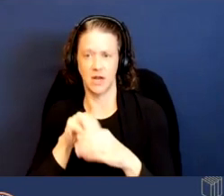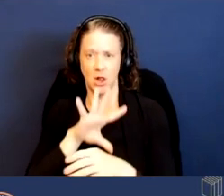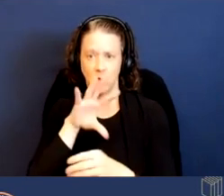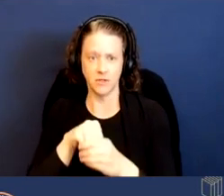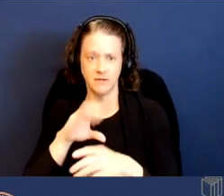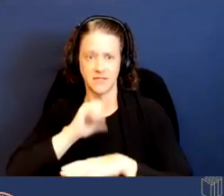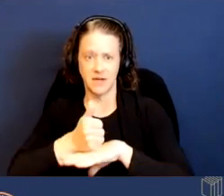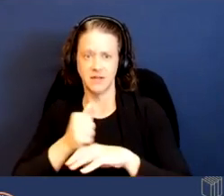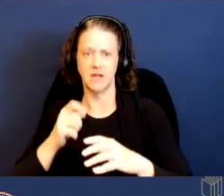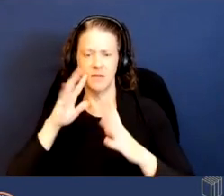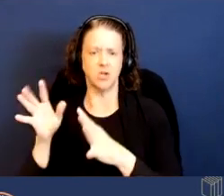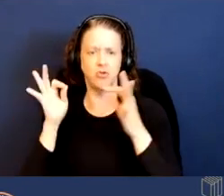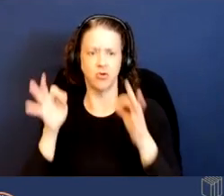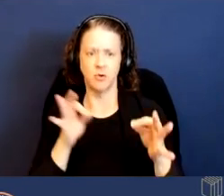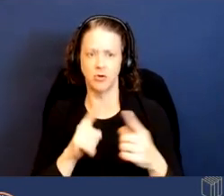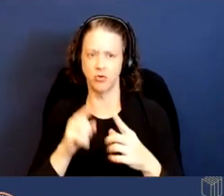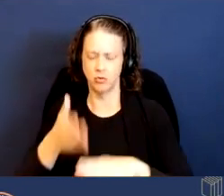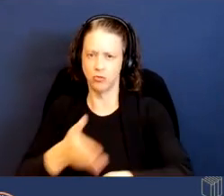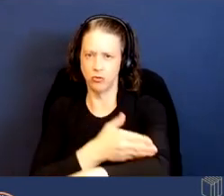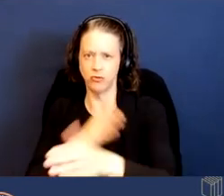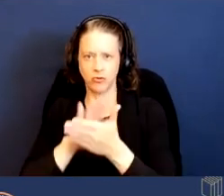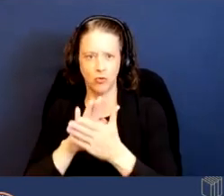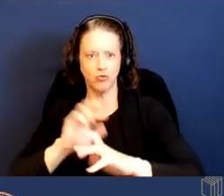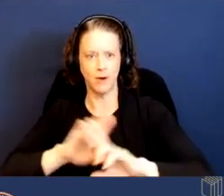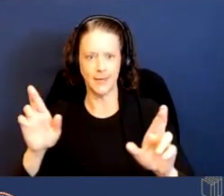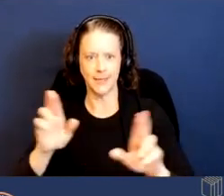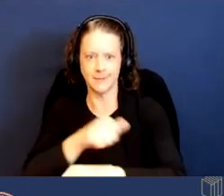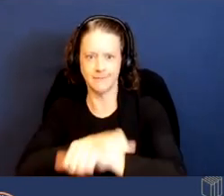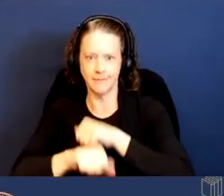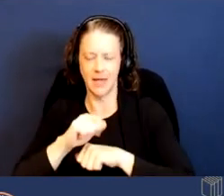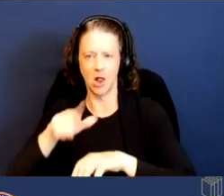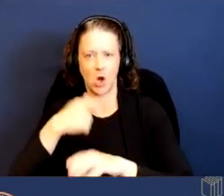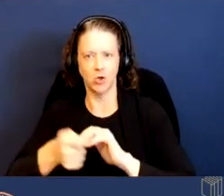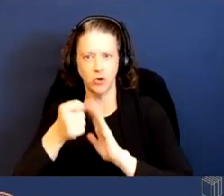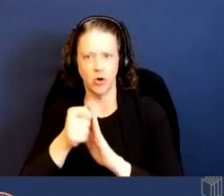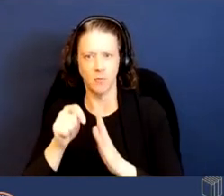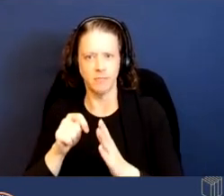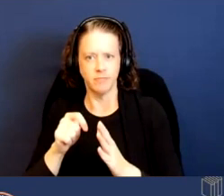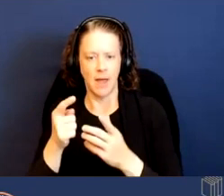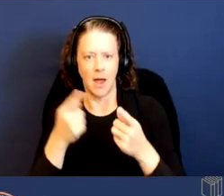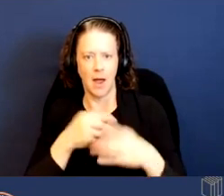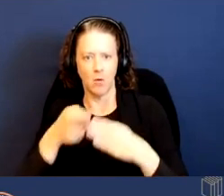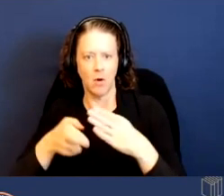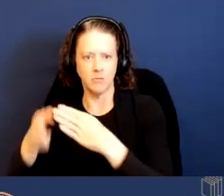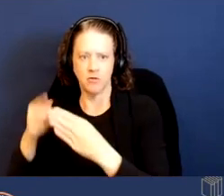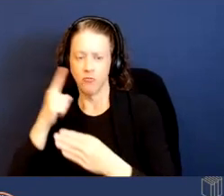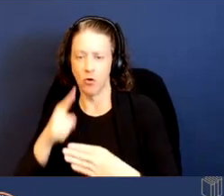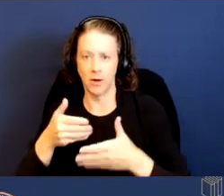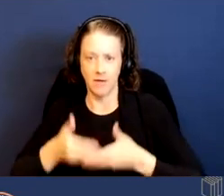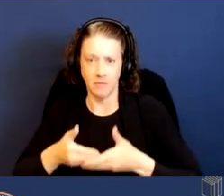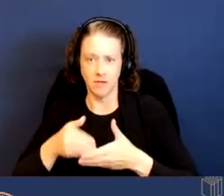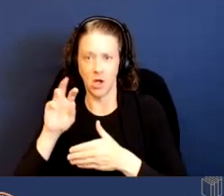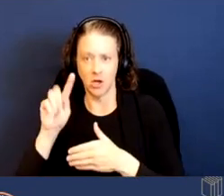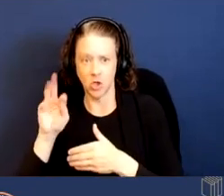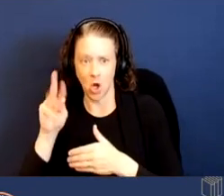long-term outcomes for infants, toddlers, and preschool pupils birth to 5 years of age. So that's a pretty